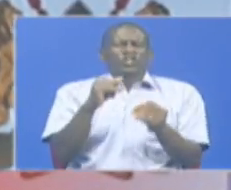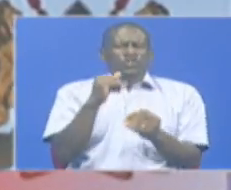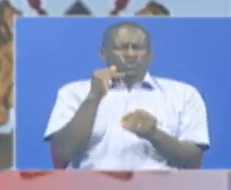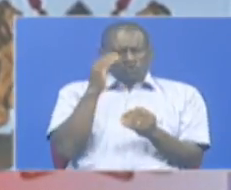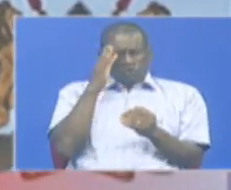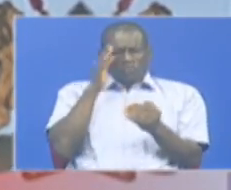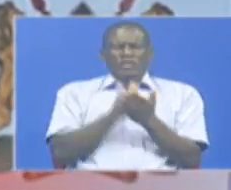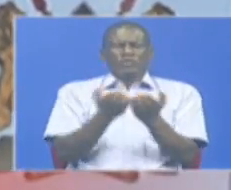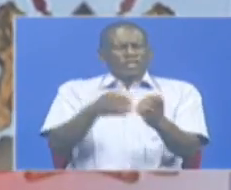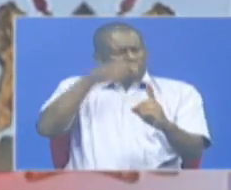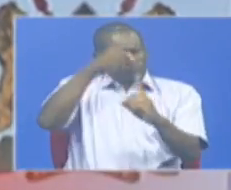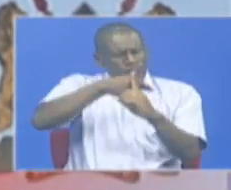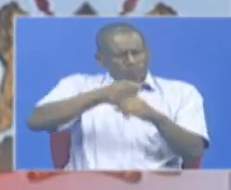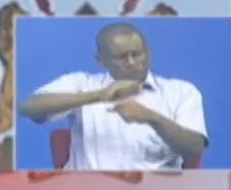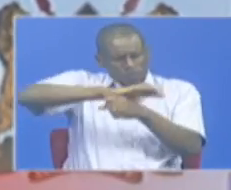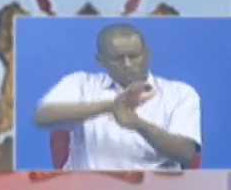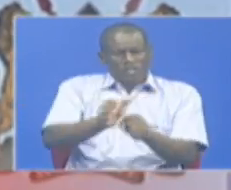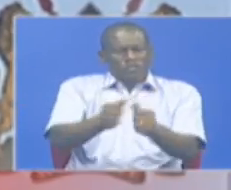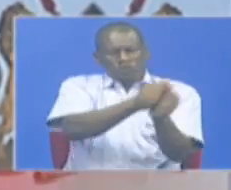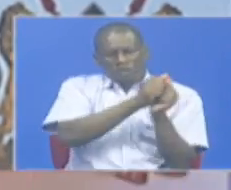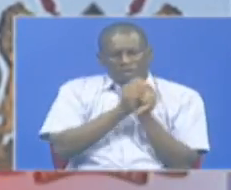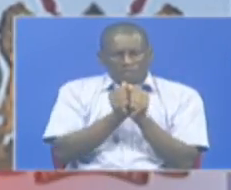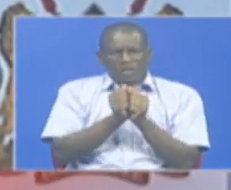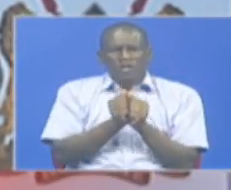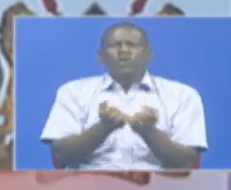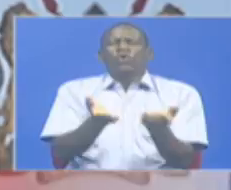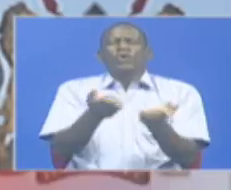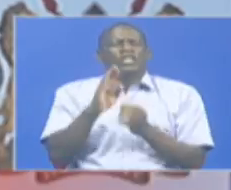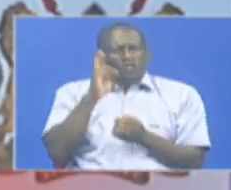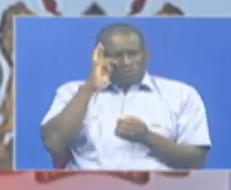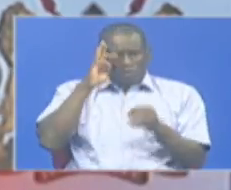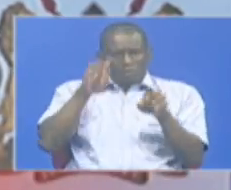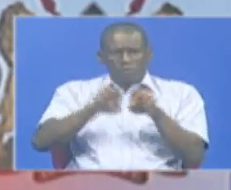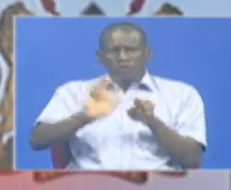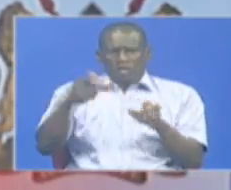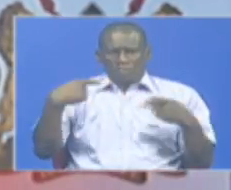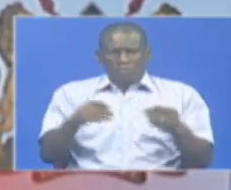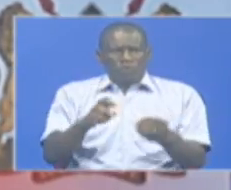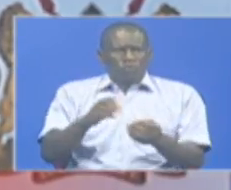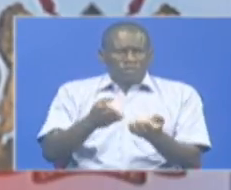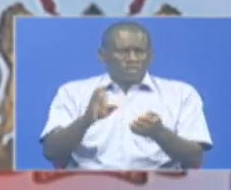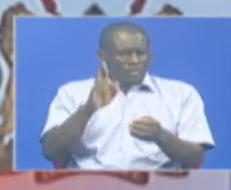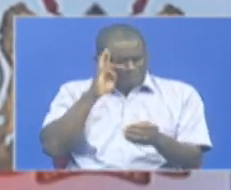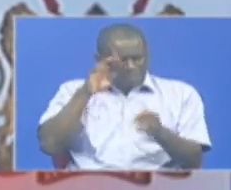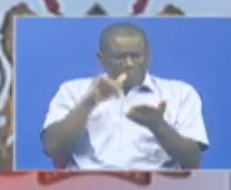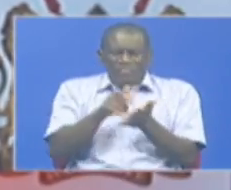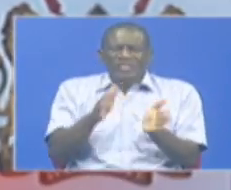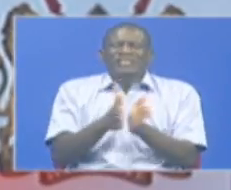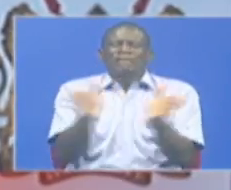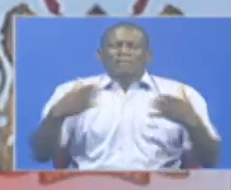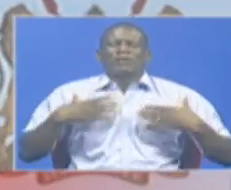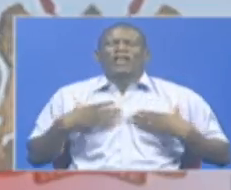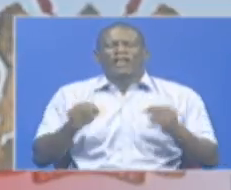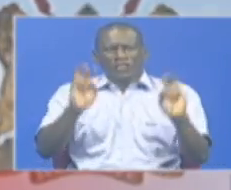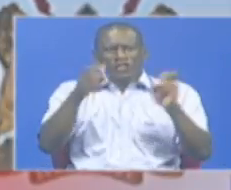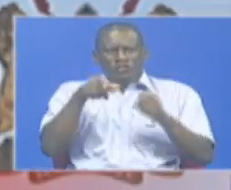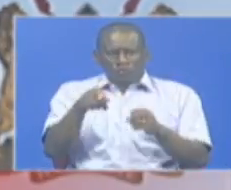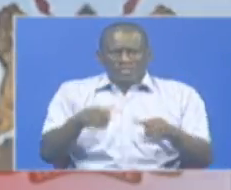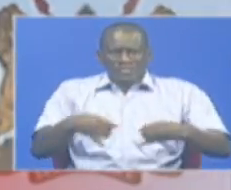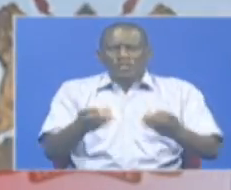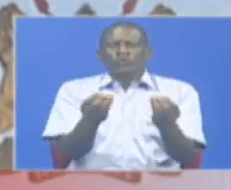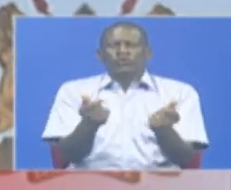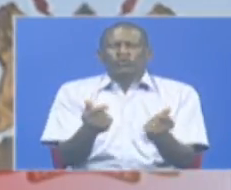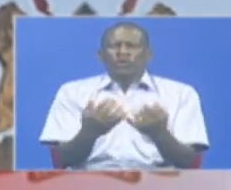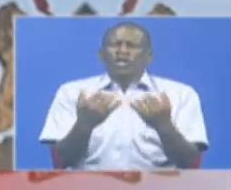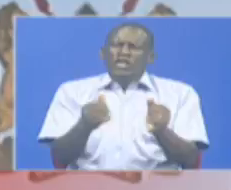this menace together. We do need to remember, fellow Kenyans, that this is a public health issue that we are dealing with. And therefore, in